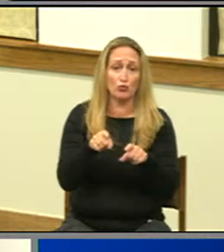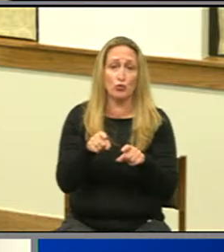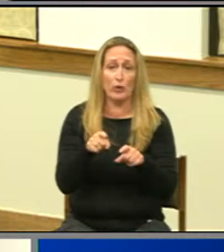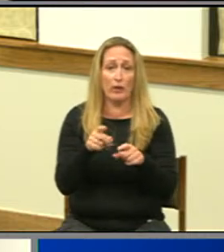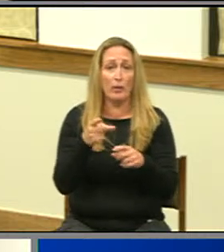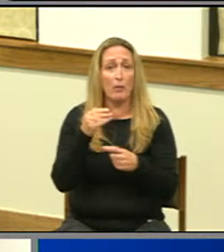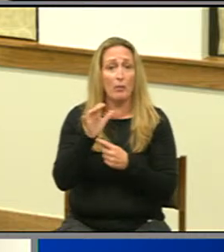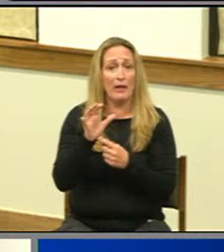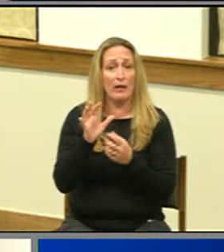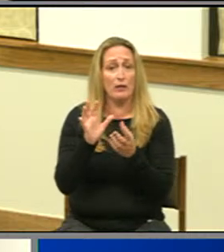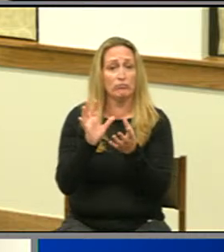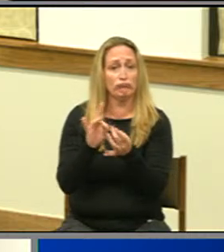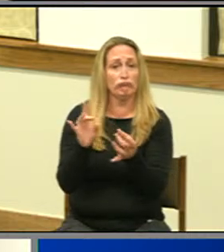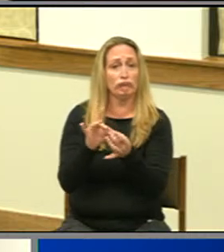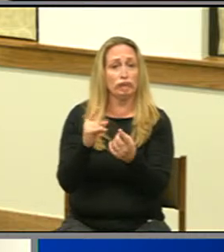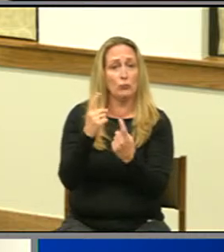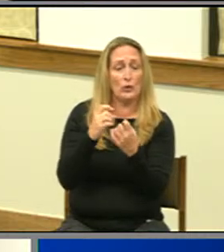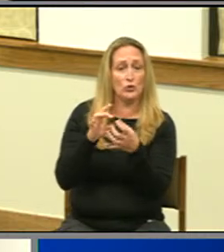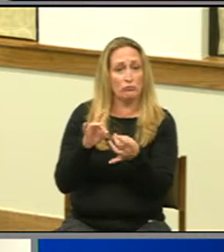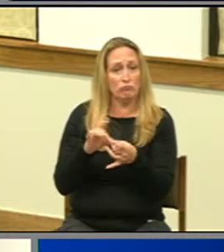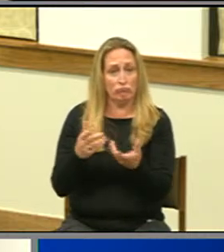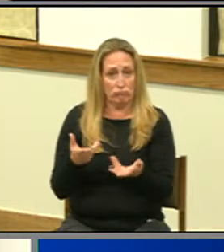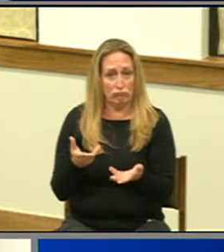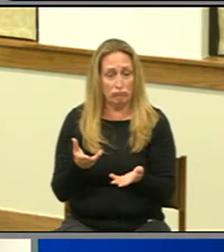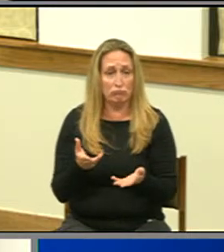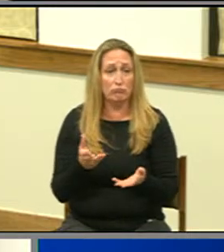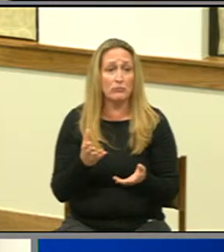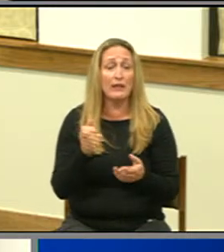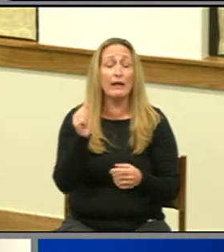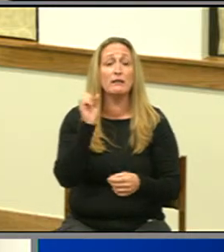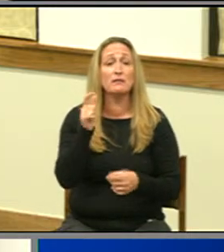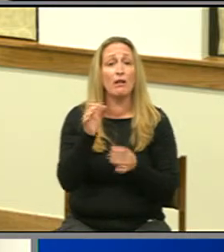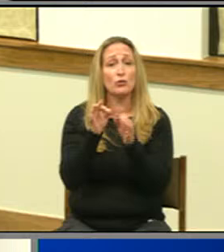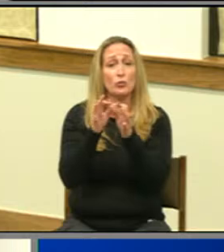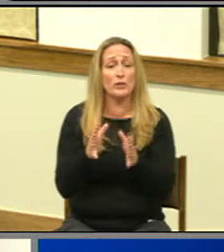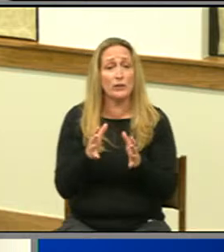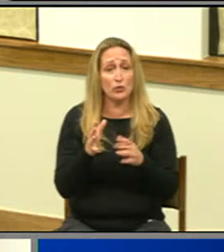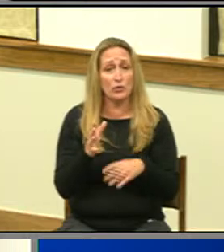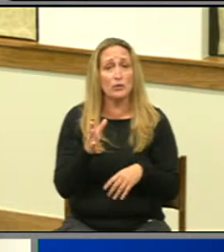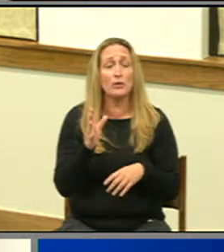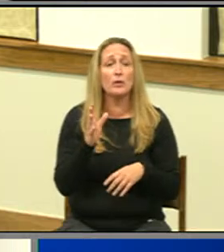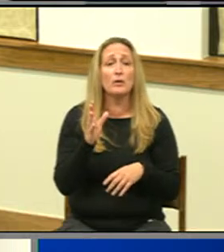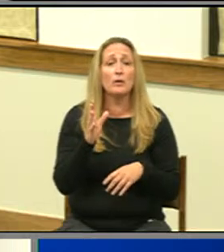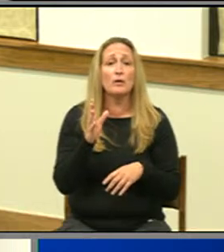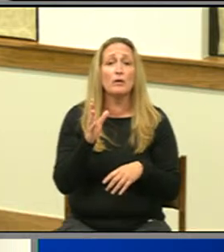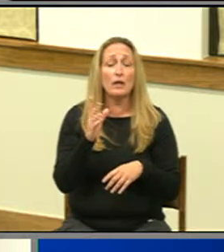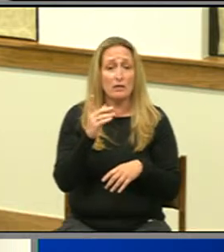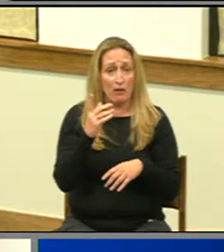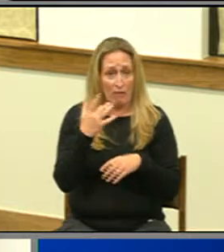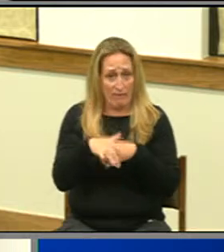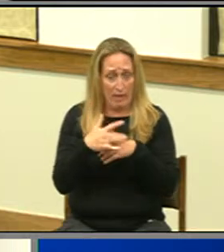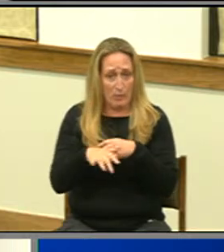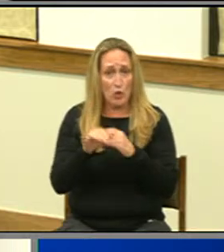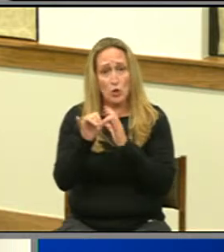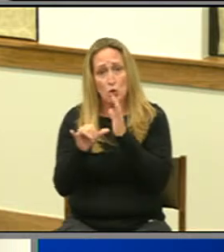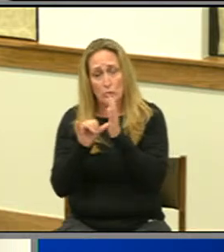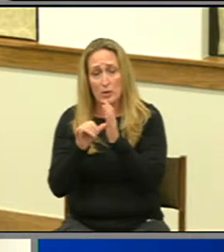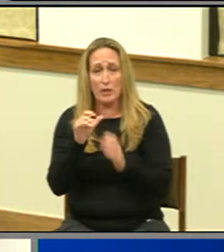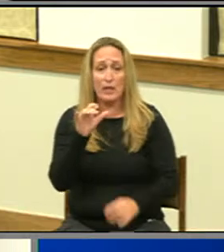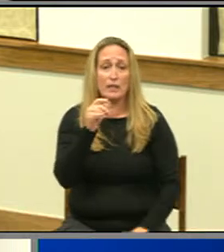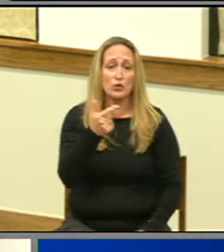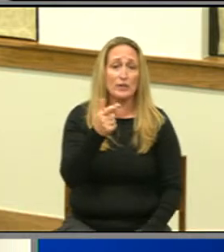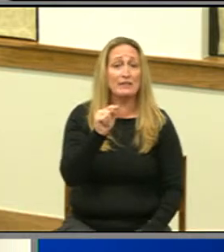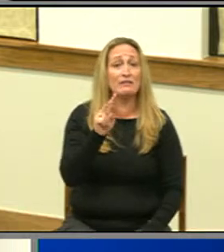public comment segment. The American Sign Language interpretation is primarily available on YouTube and